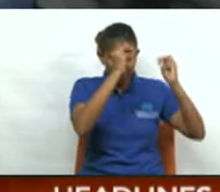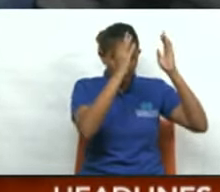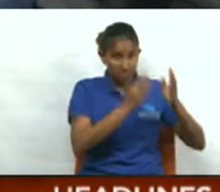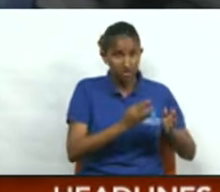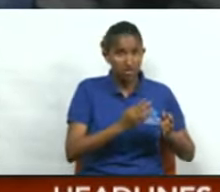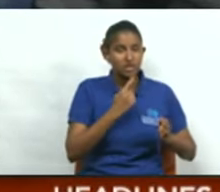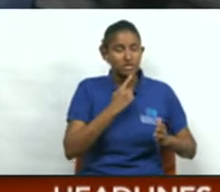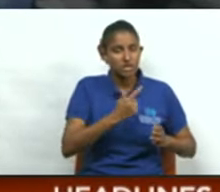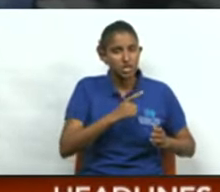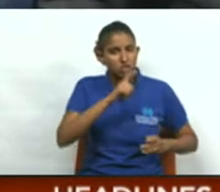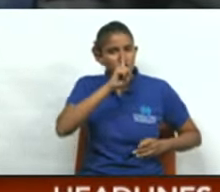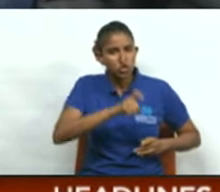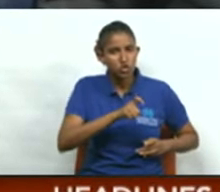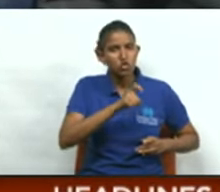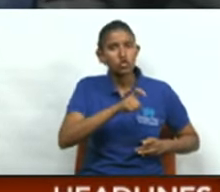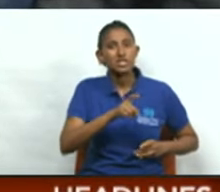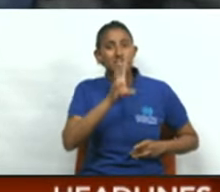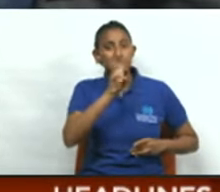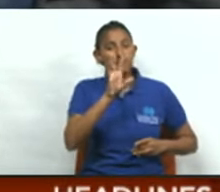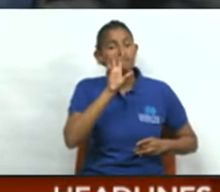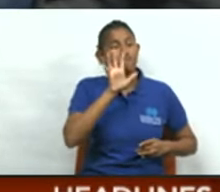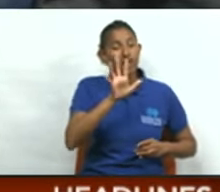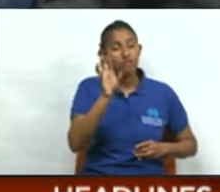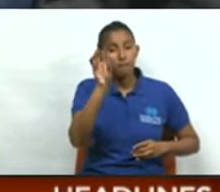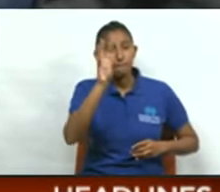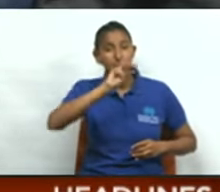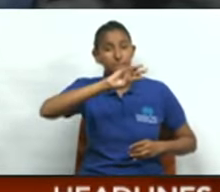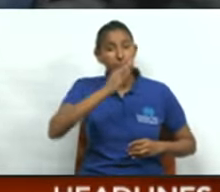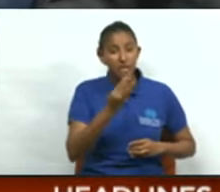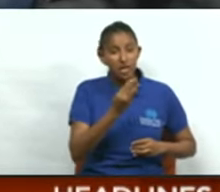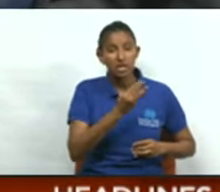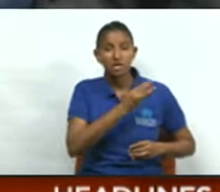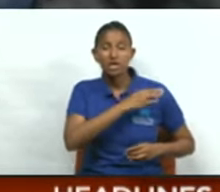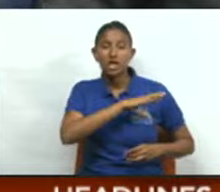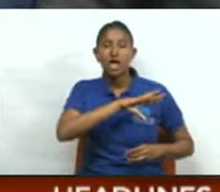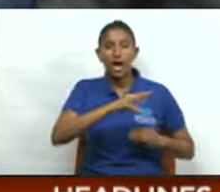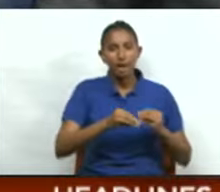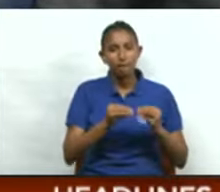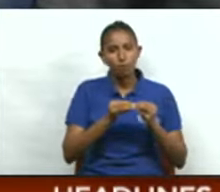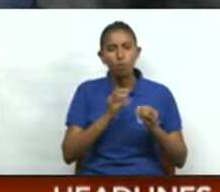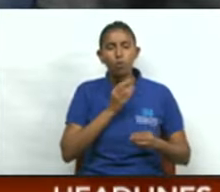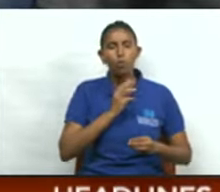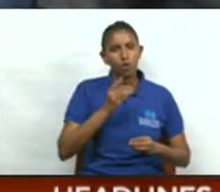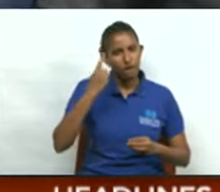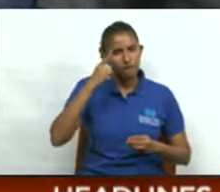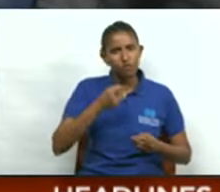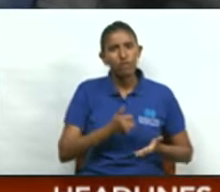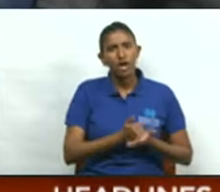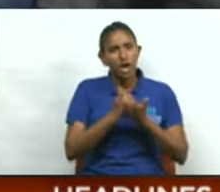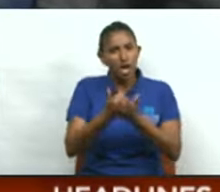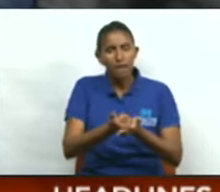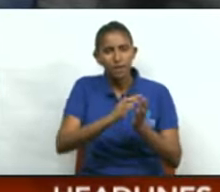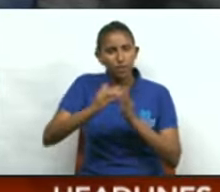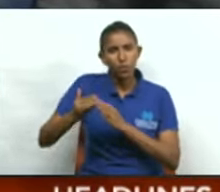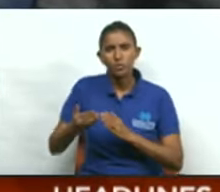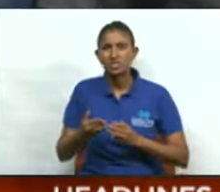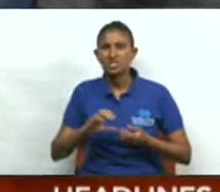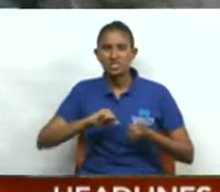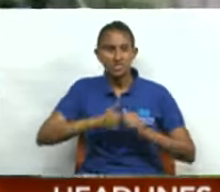to 65 million gallons to address water shortages currently faced by several communities during this harsh dry season.